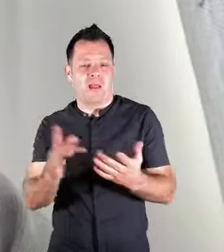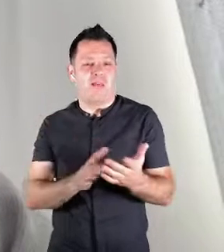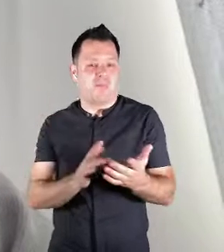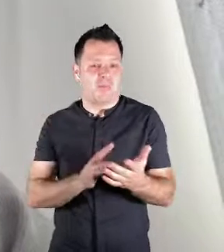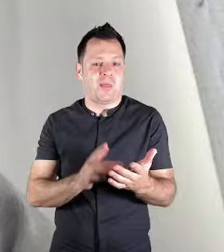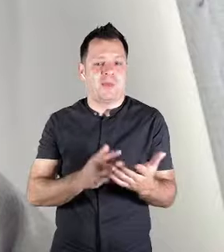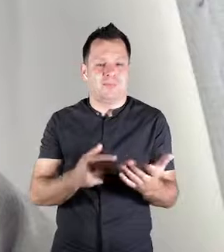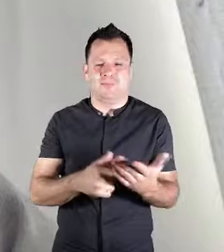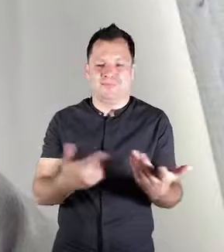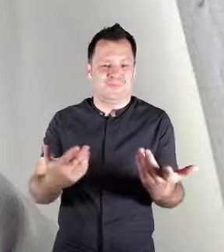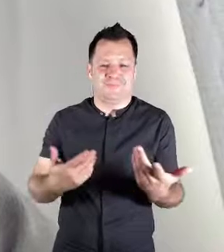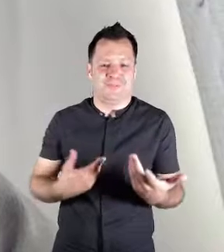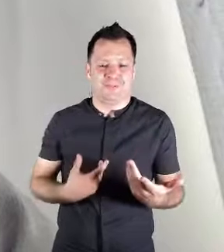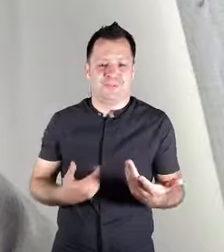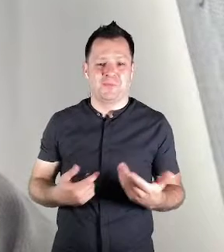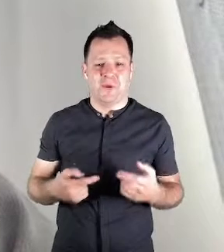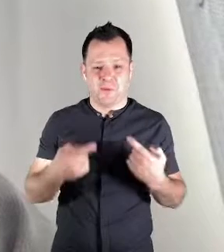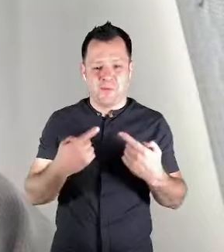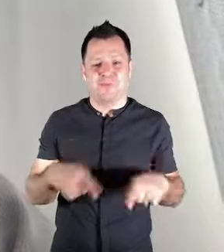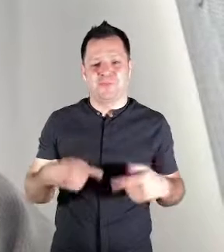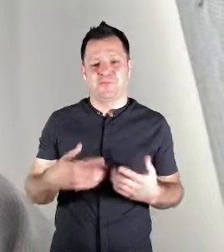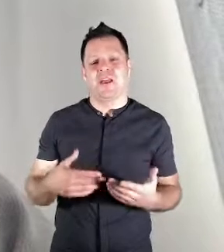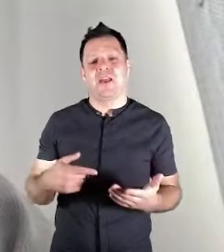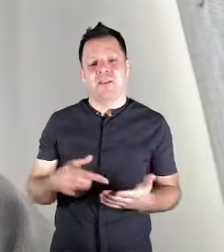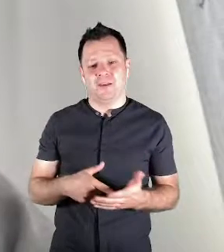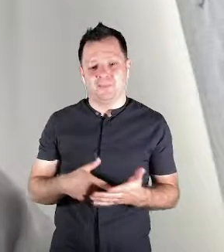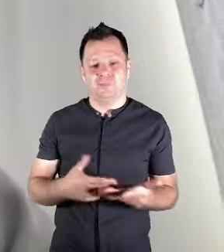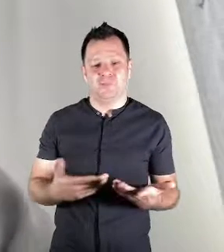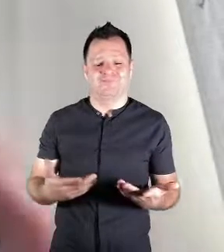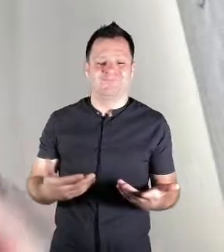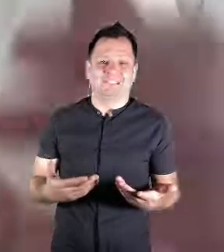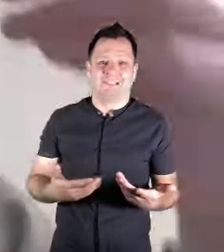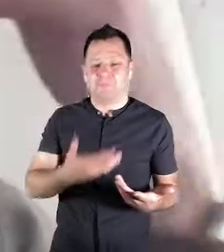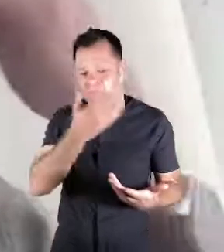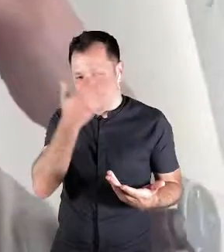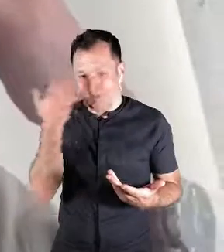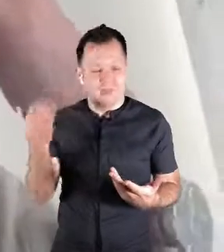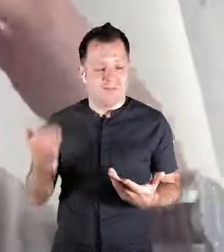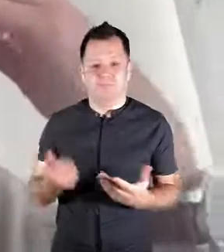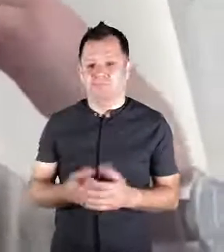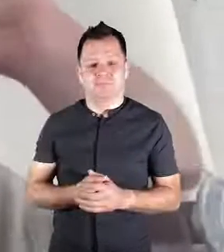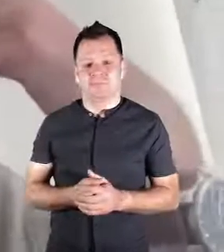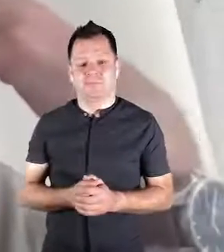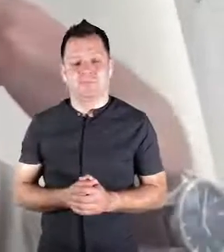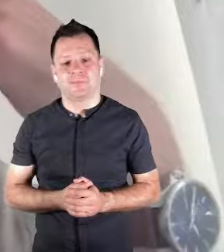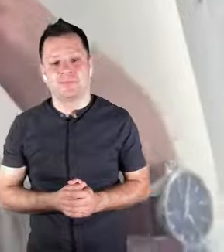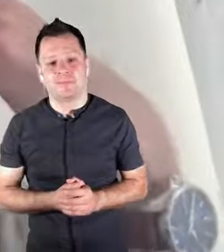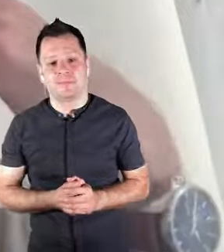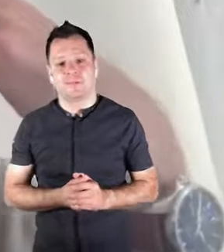well, I don't know really. I don't have many answers to your question, but